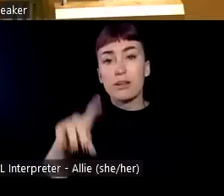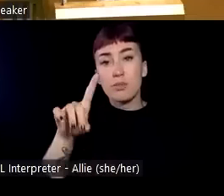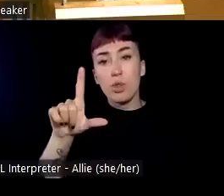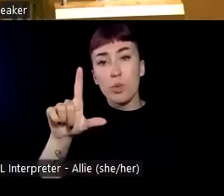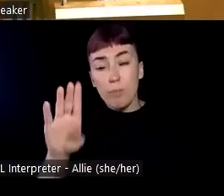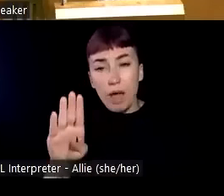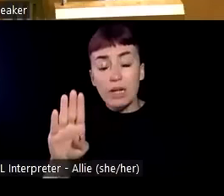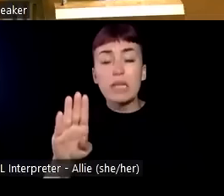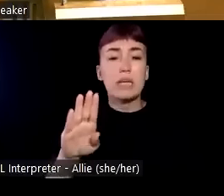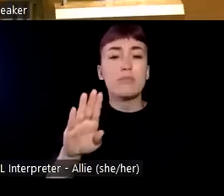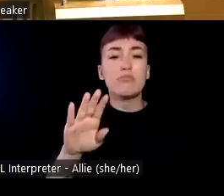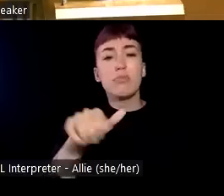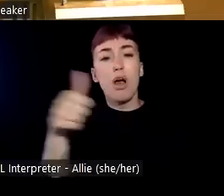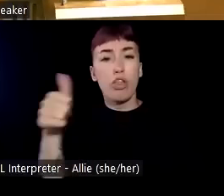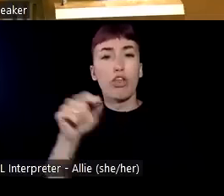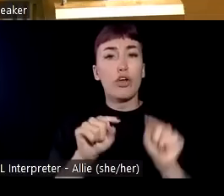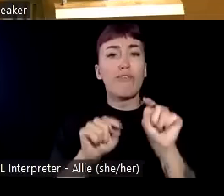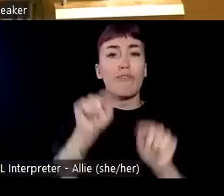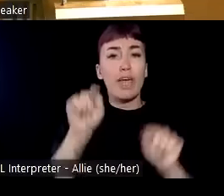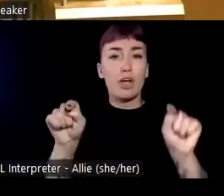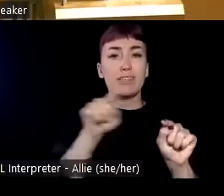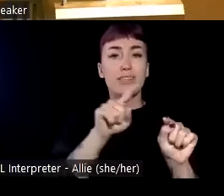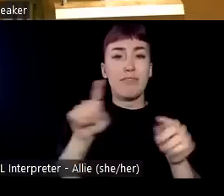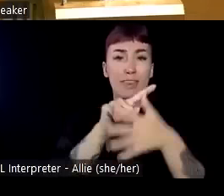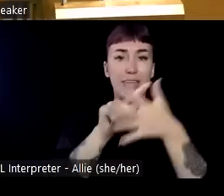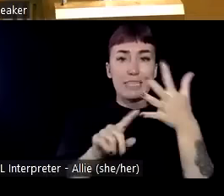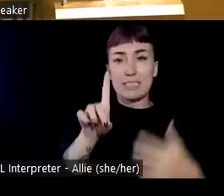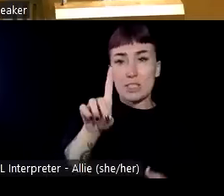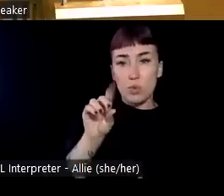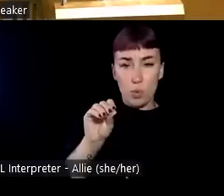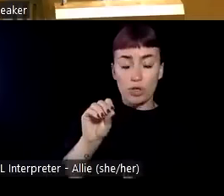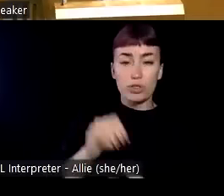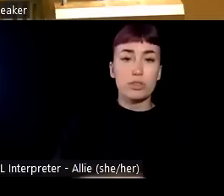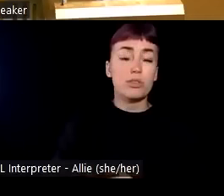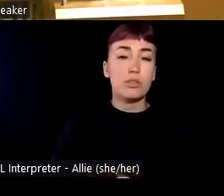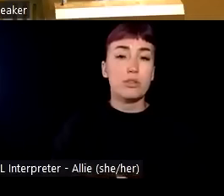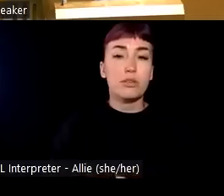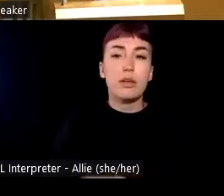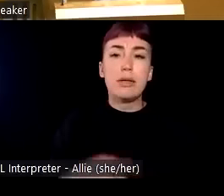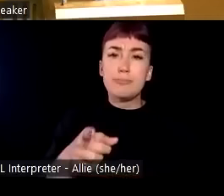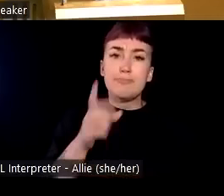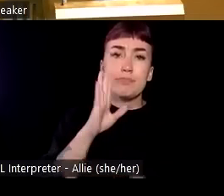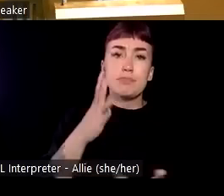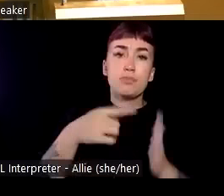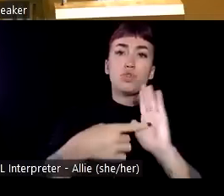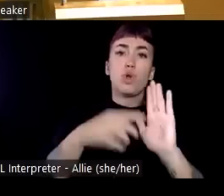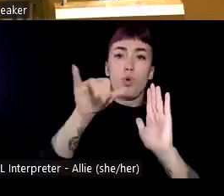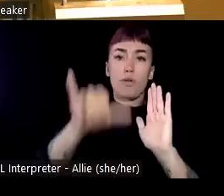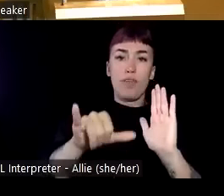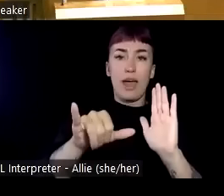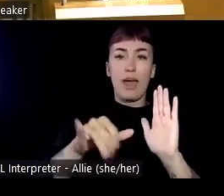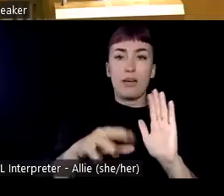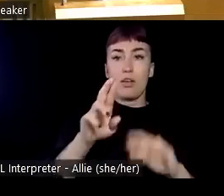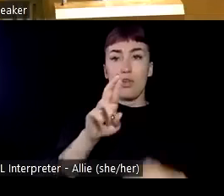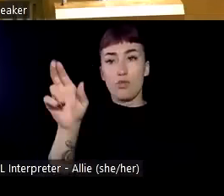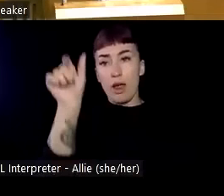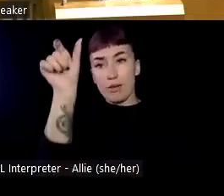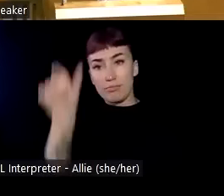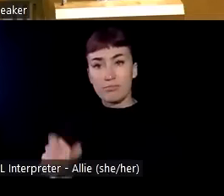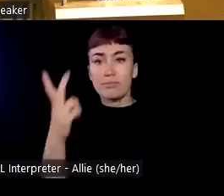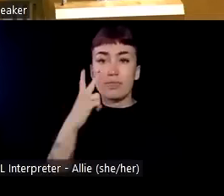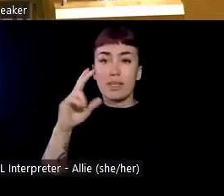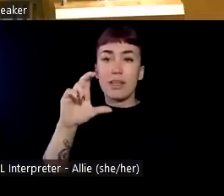other variants of these disorders. And so this is a sort of depiction of that. On the far right side, you see the